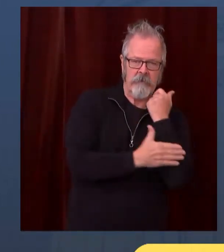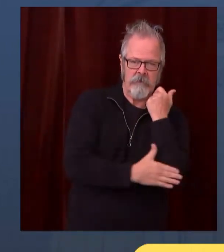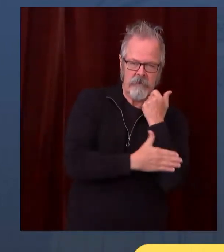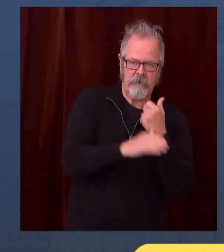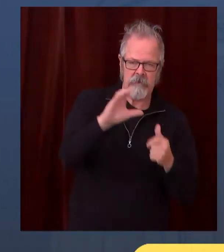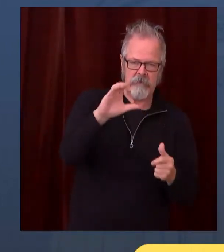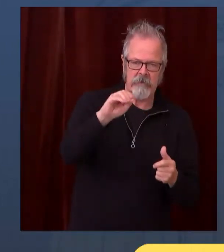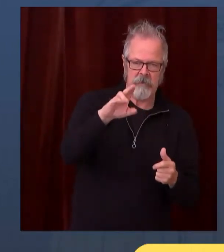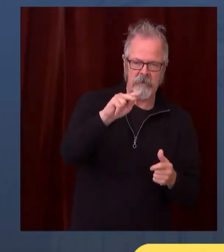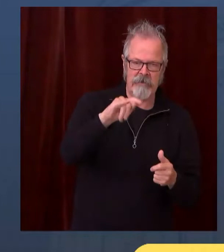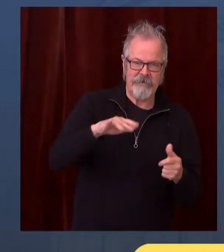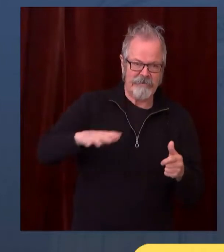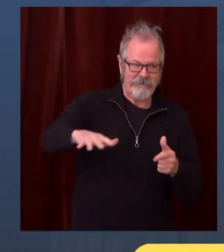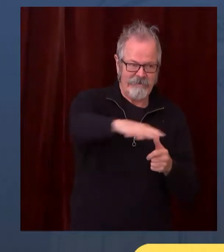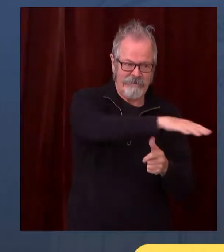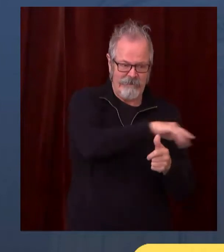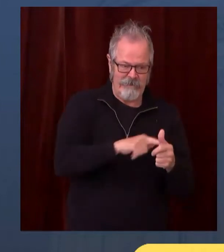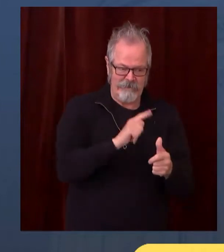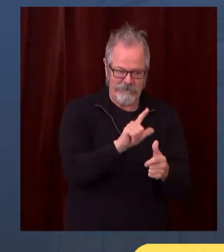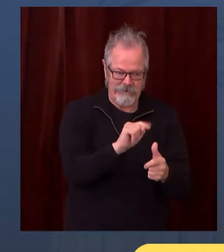essentially, to move to the next phase.